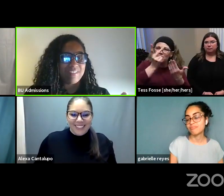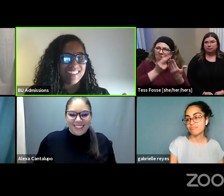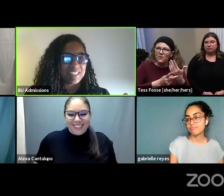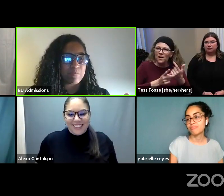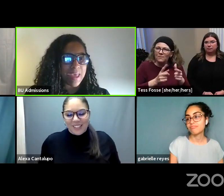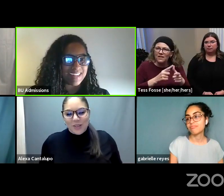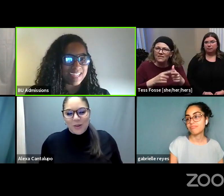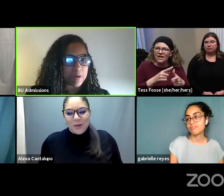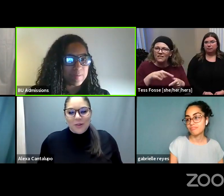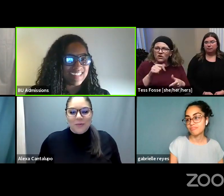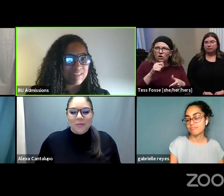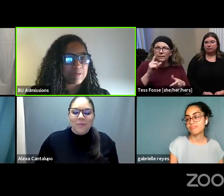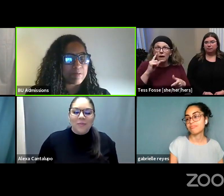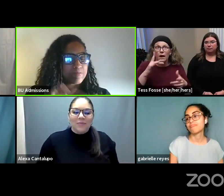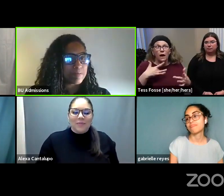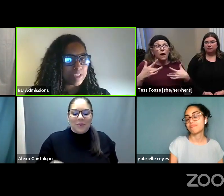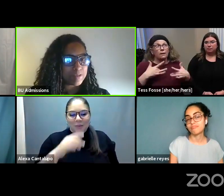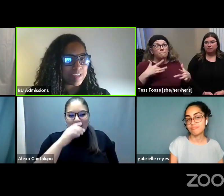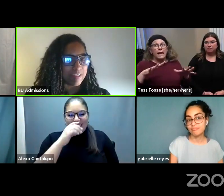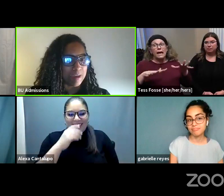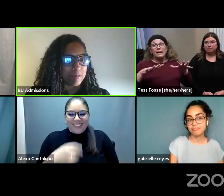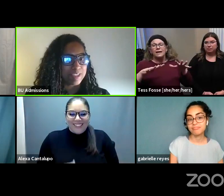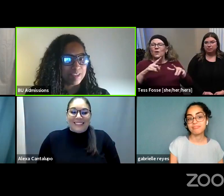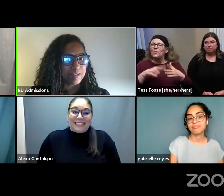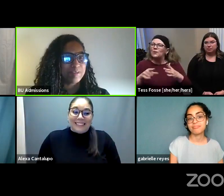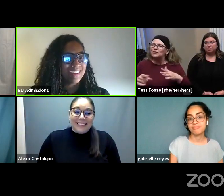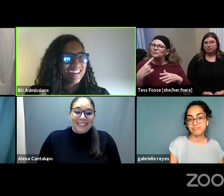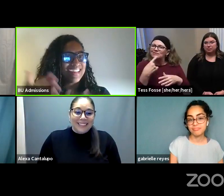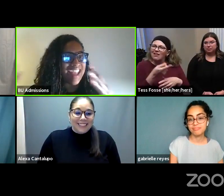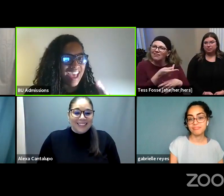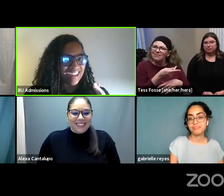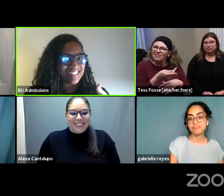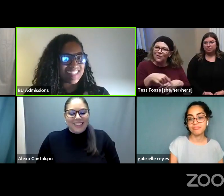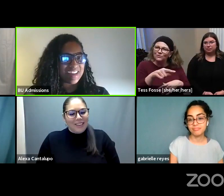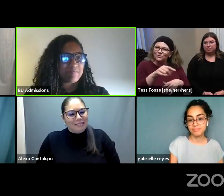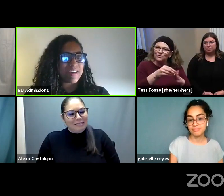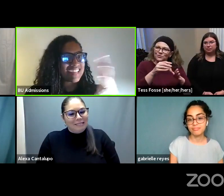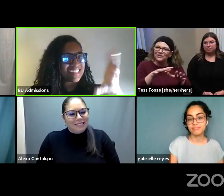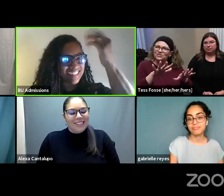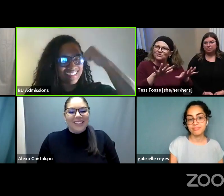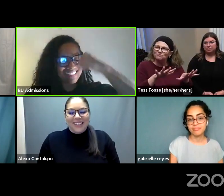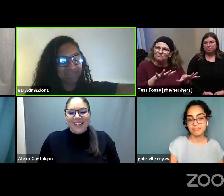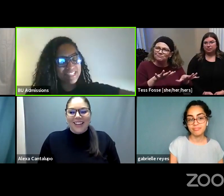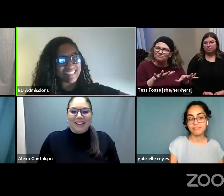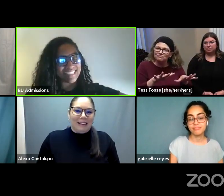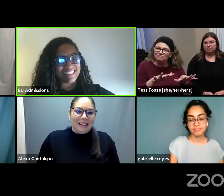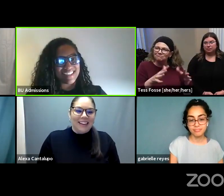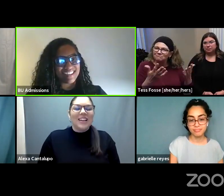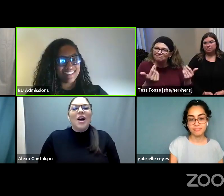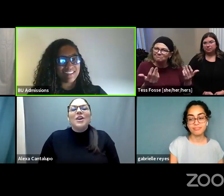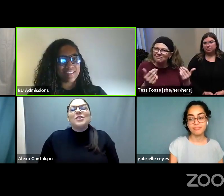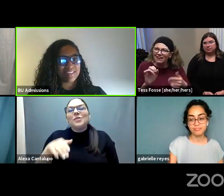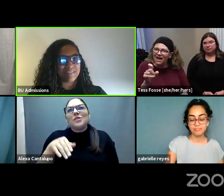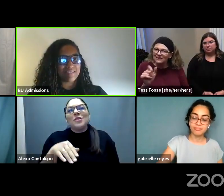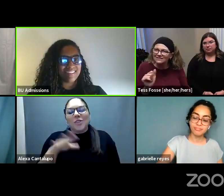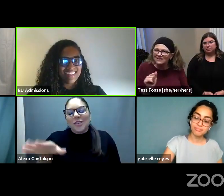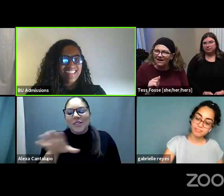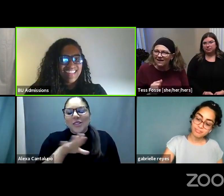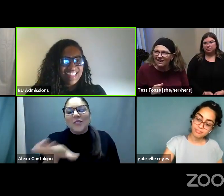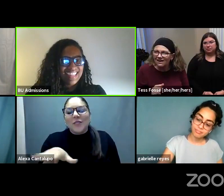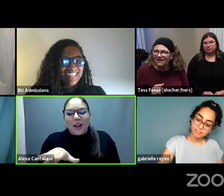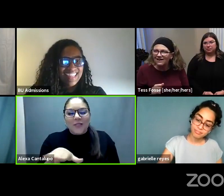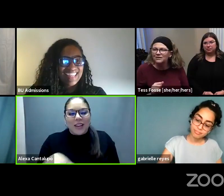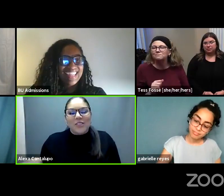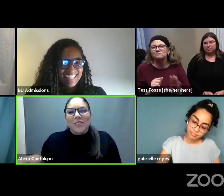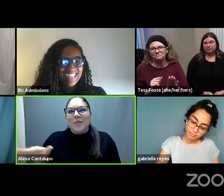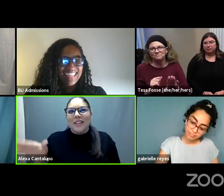not having this panic moment? What would you tell them to do next? Alexa, please give us.